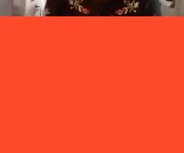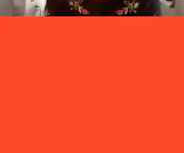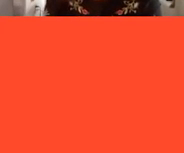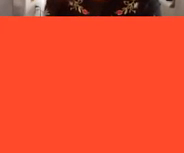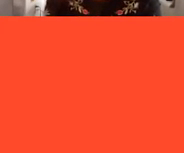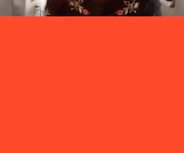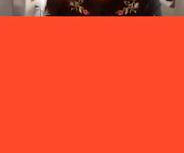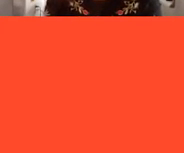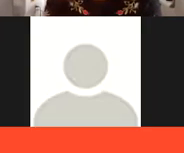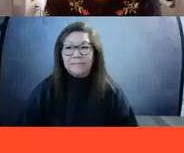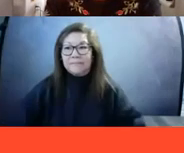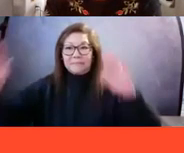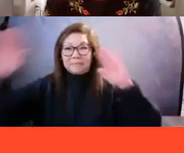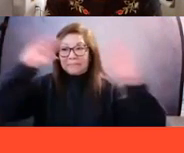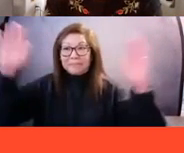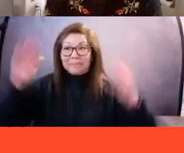Hello, everyone.